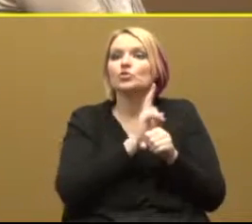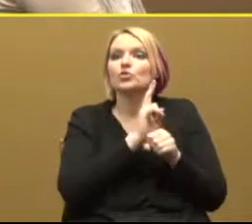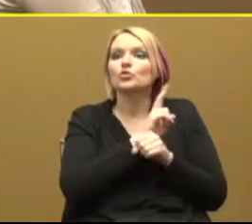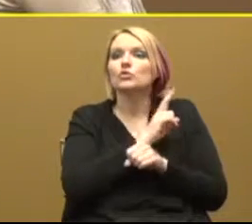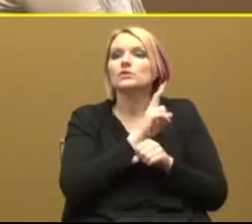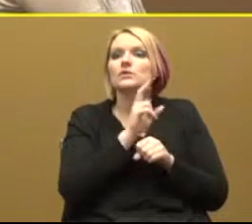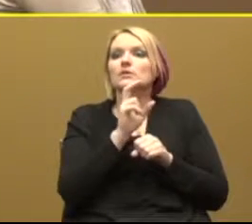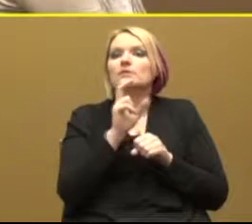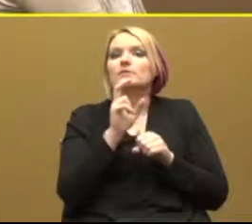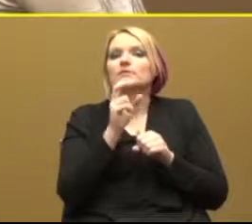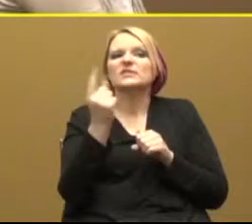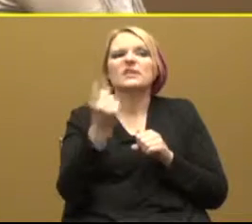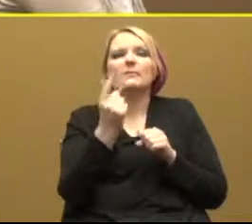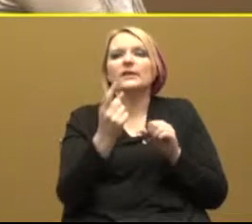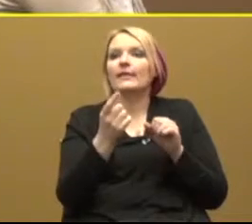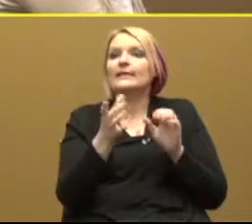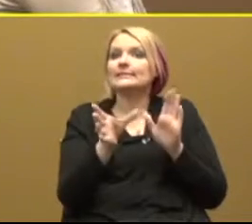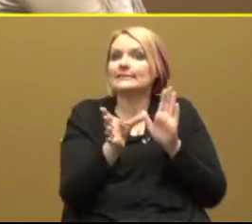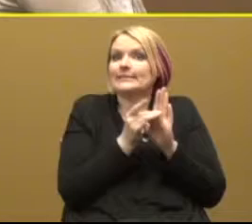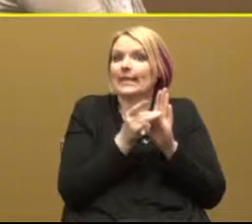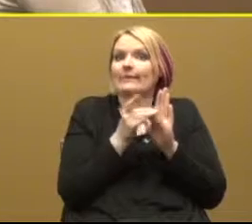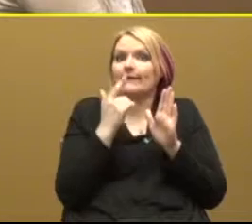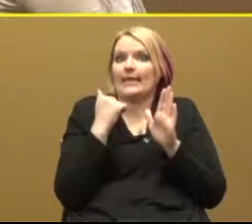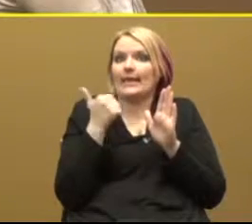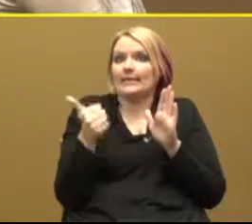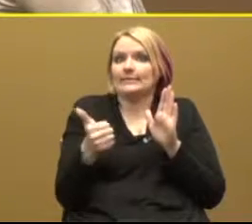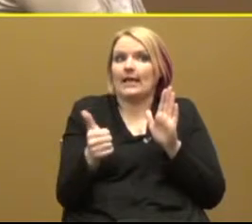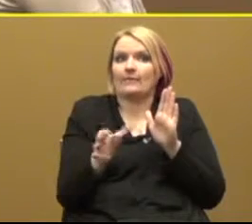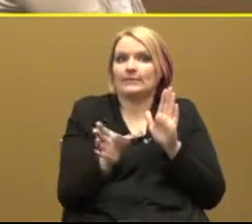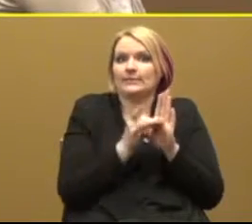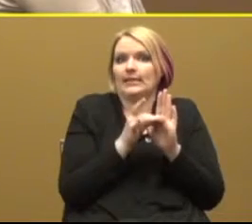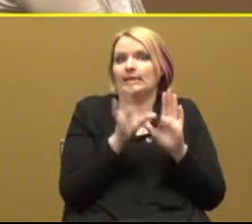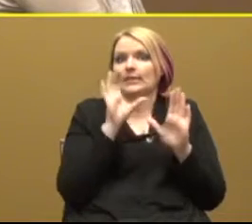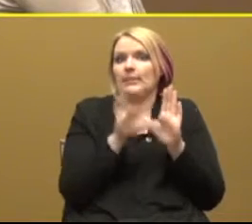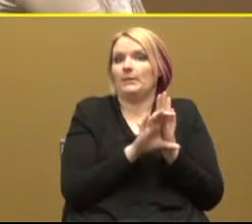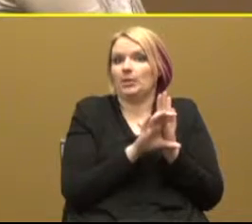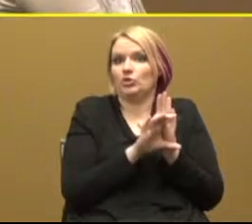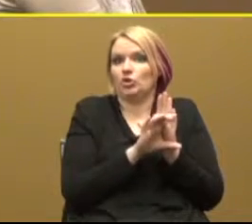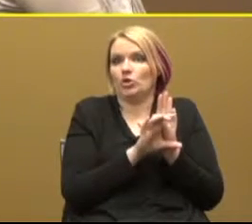some actual objects onto my communication.